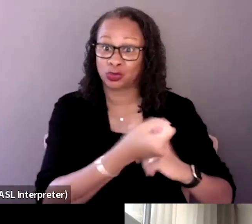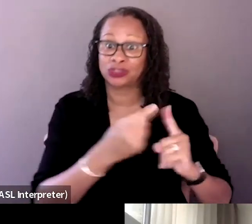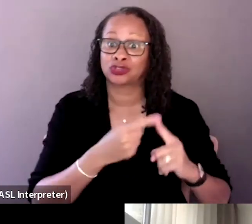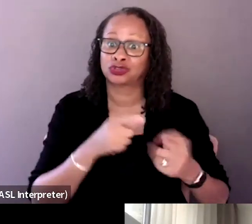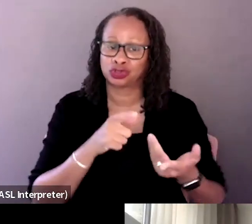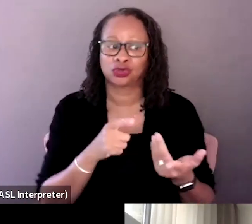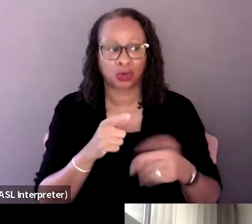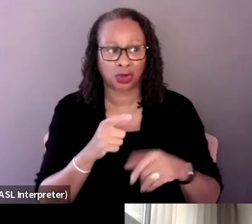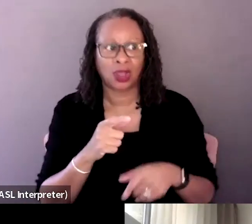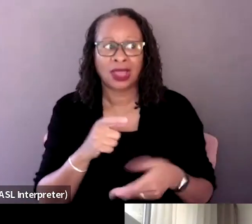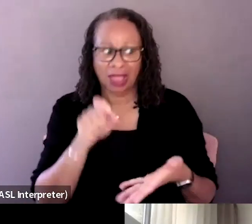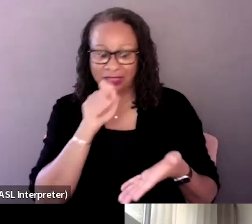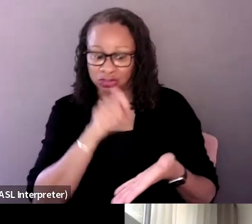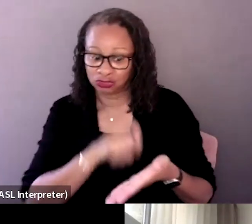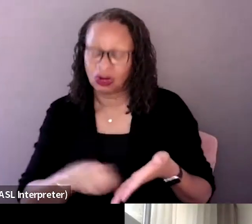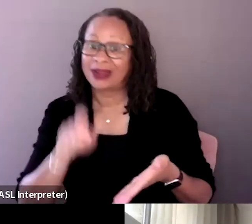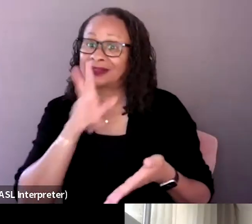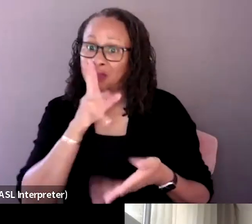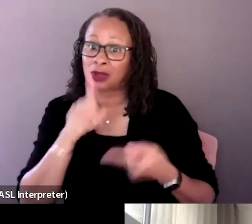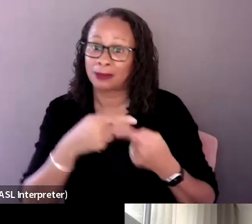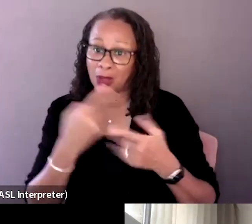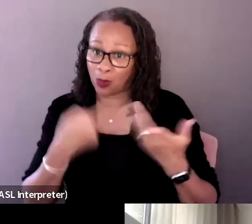my case. And